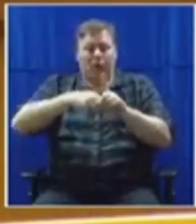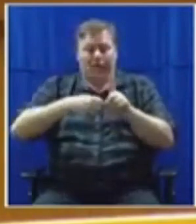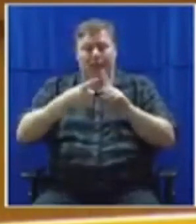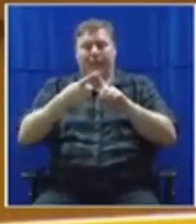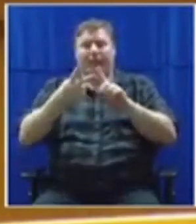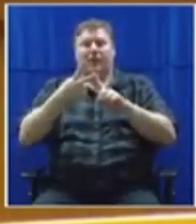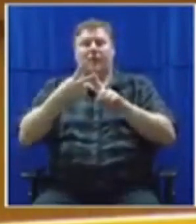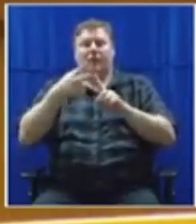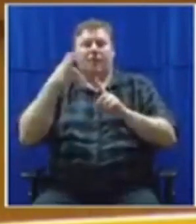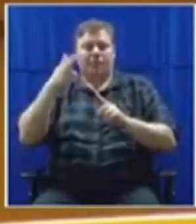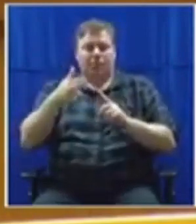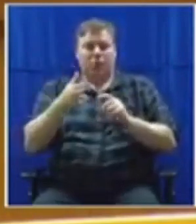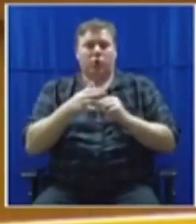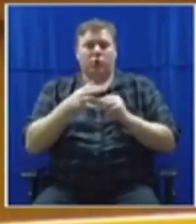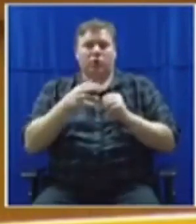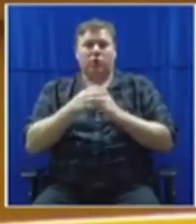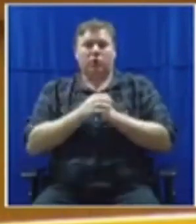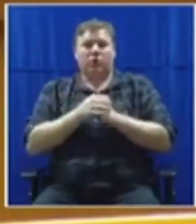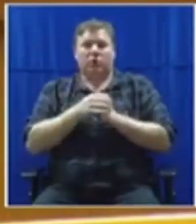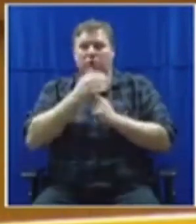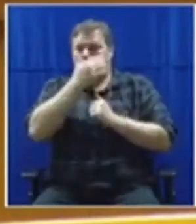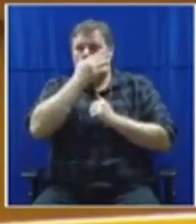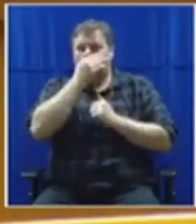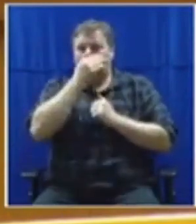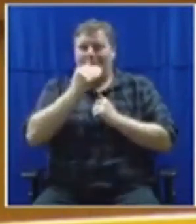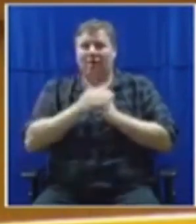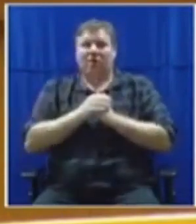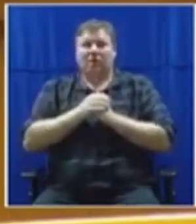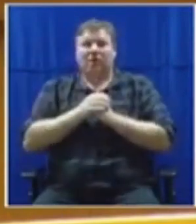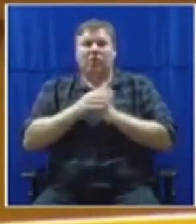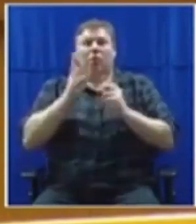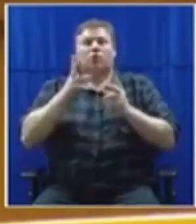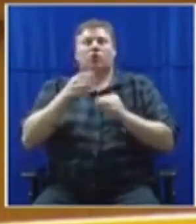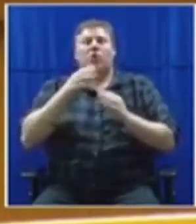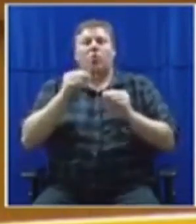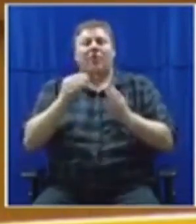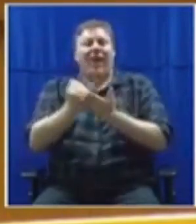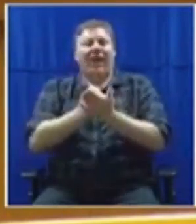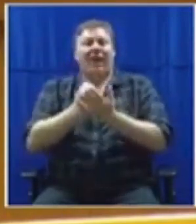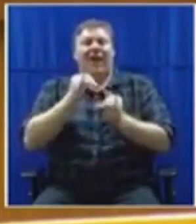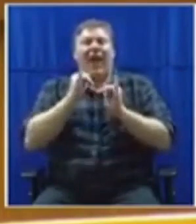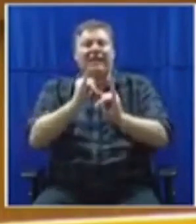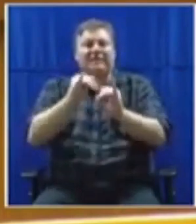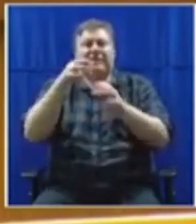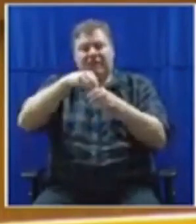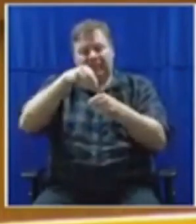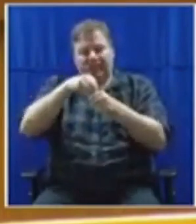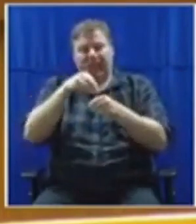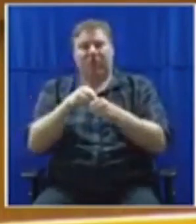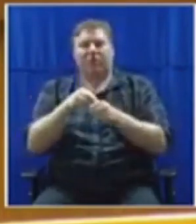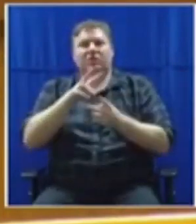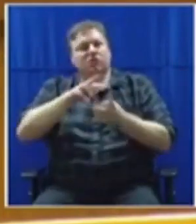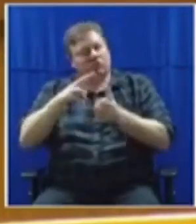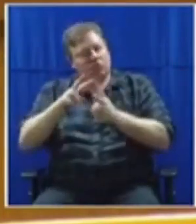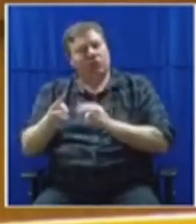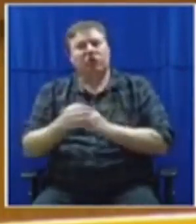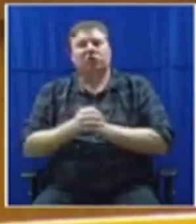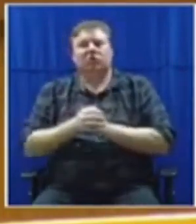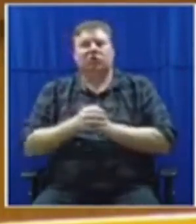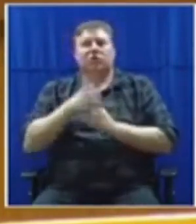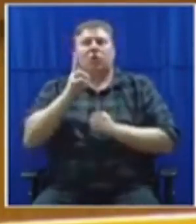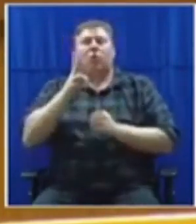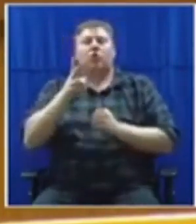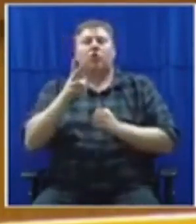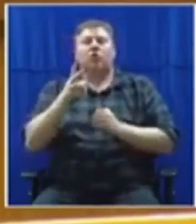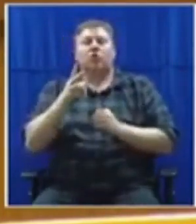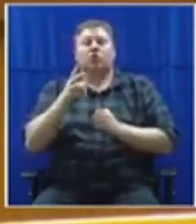specifically on crimes committed with hatred in general. We also need to amend the Sex Description